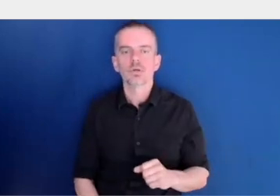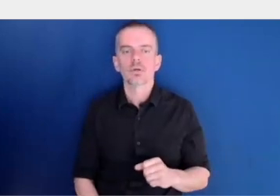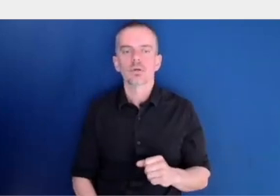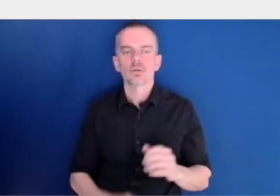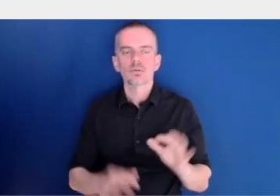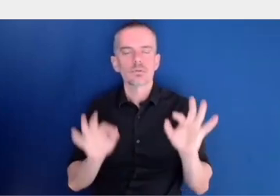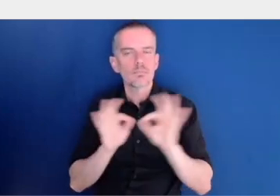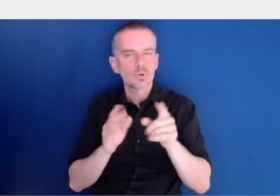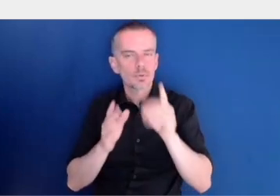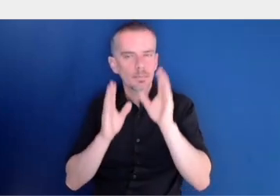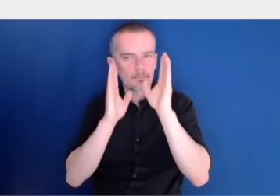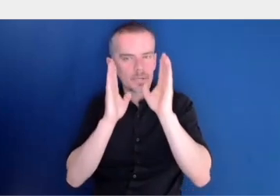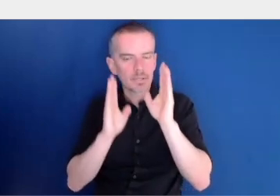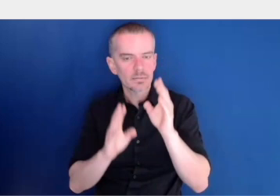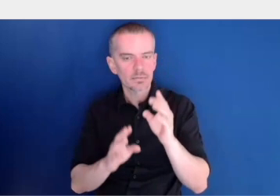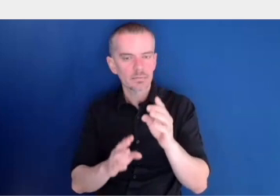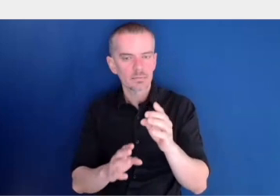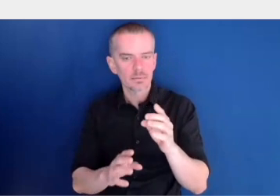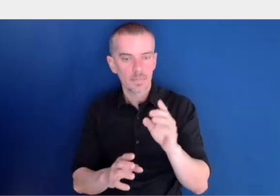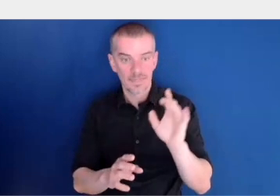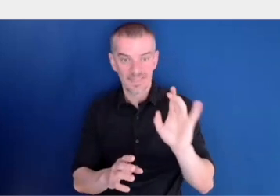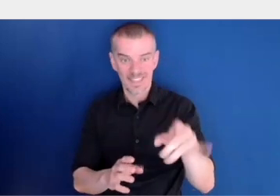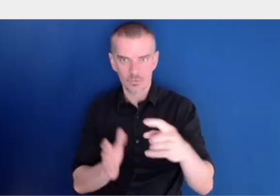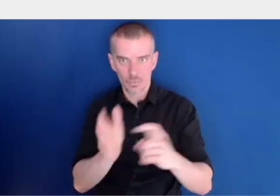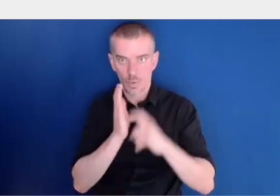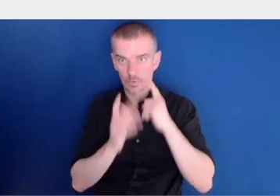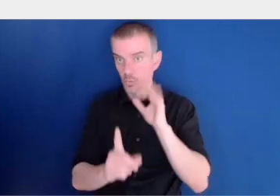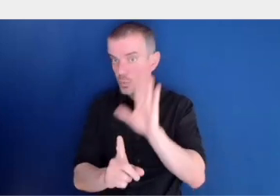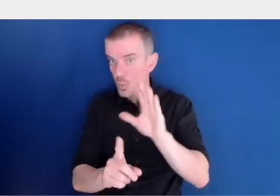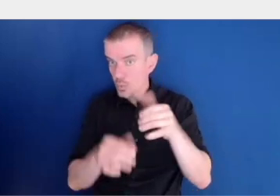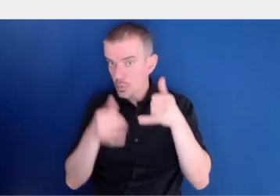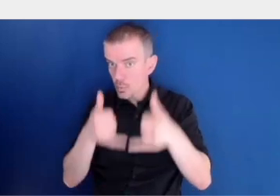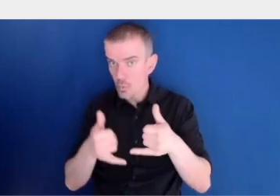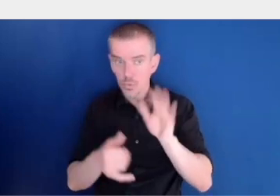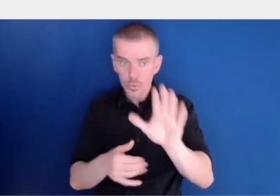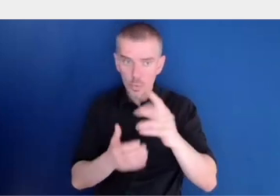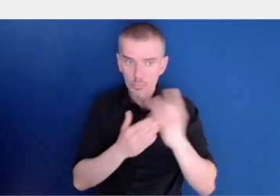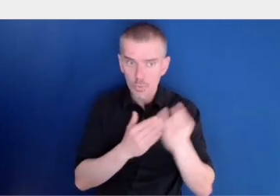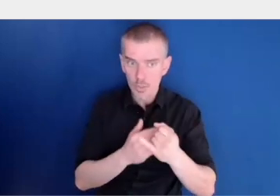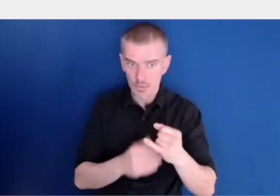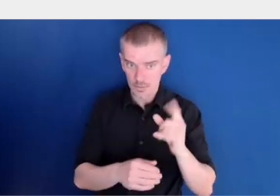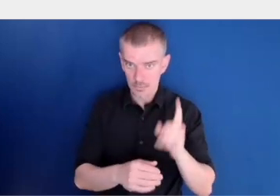close attention to whether this is triggered for your specific award or for your specific project,